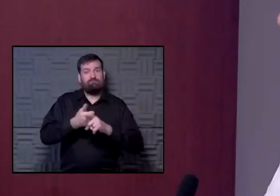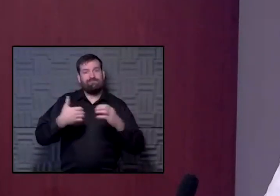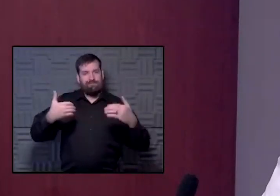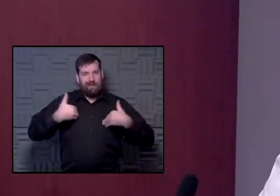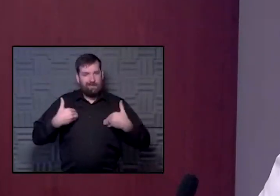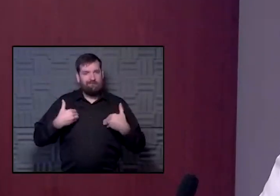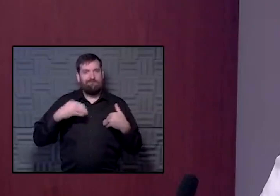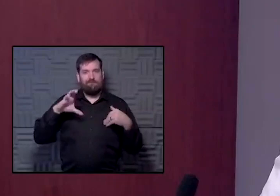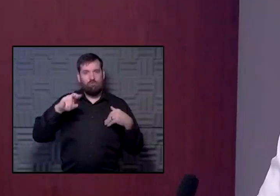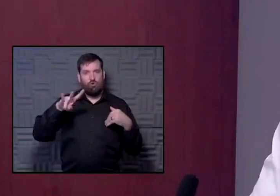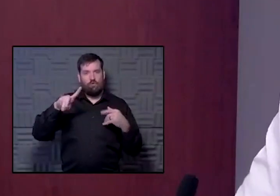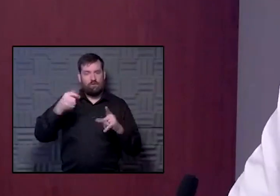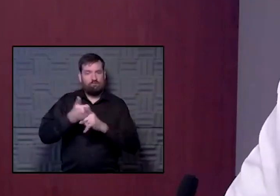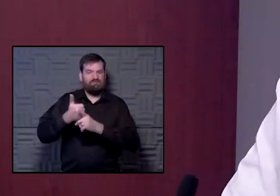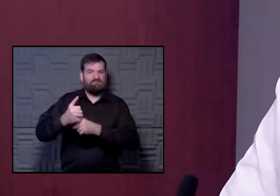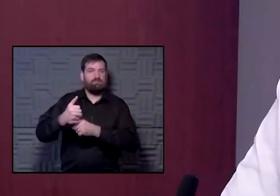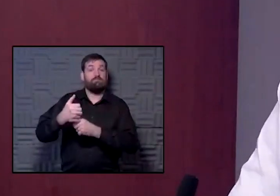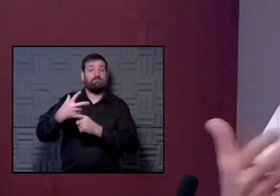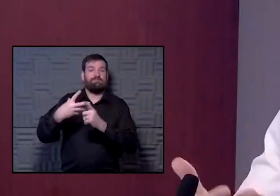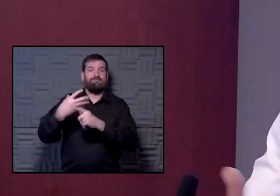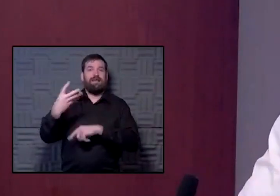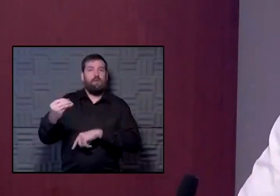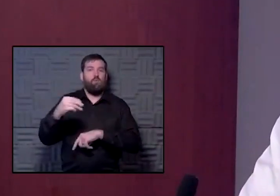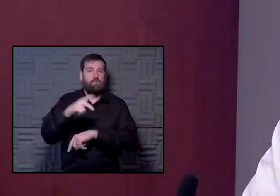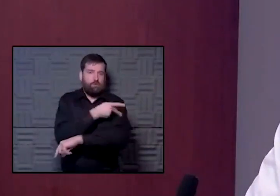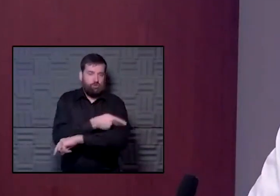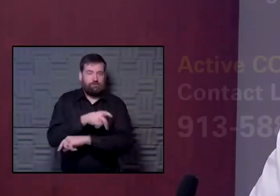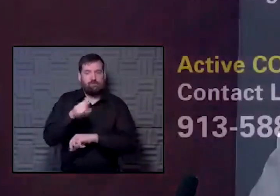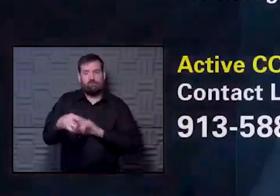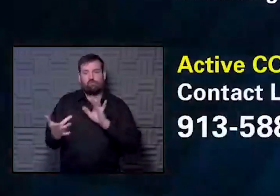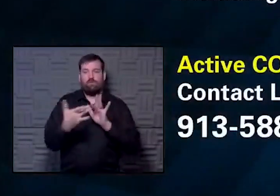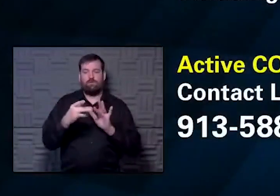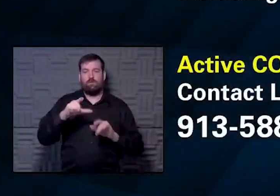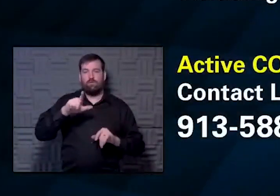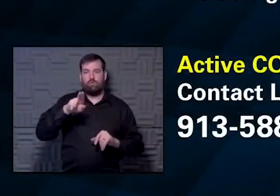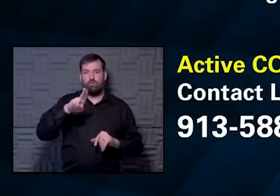positive as an outpatient, and just need to contact Luigi at